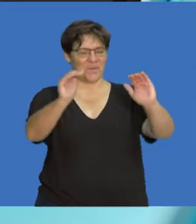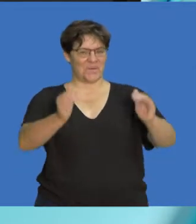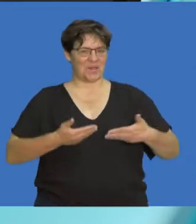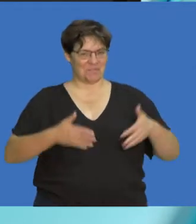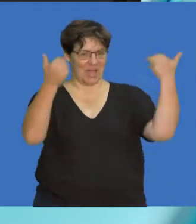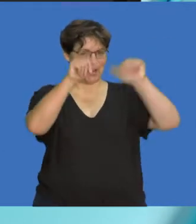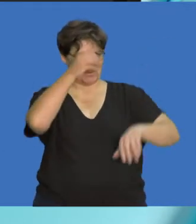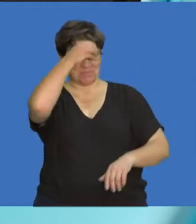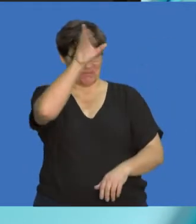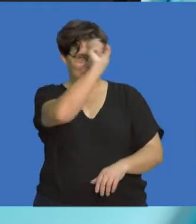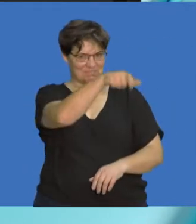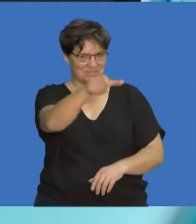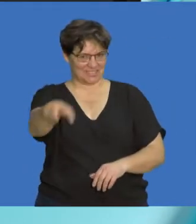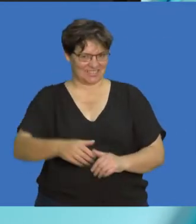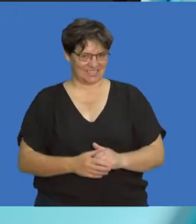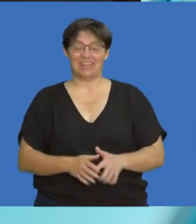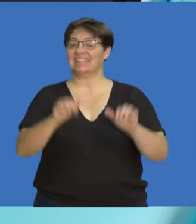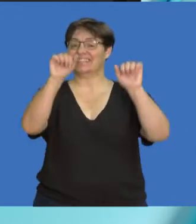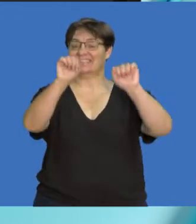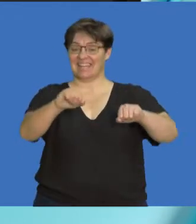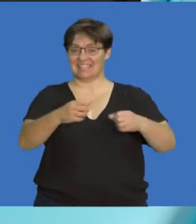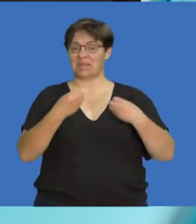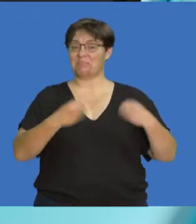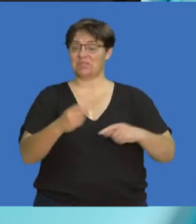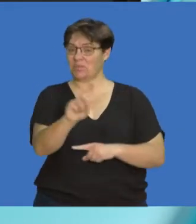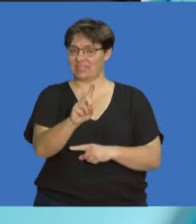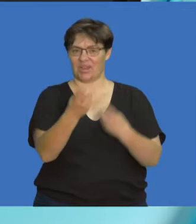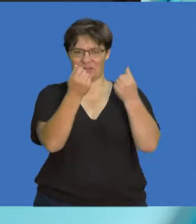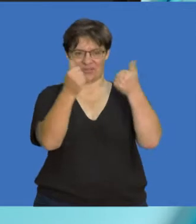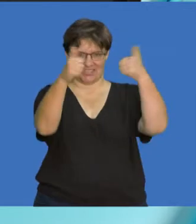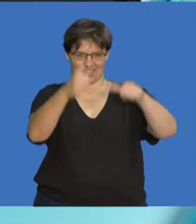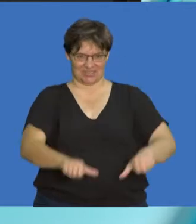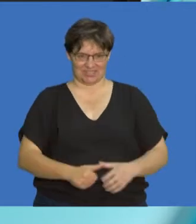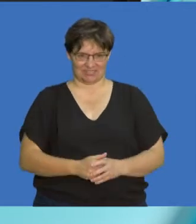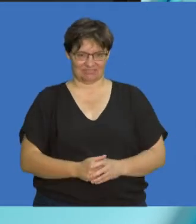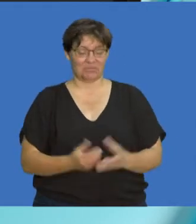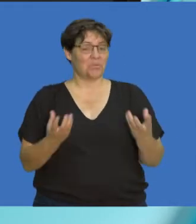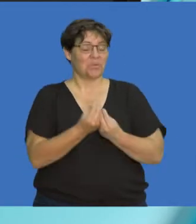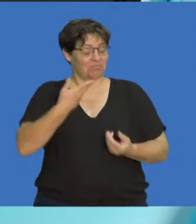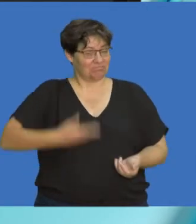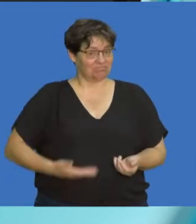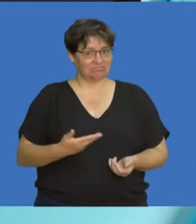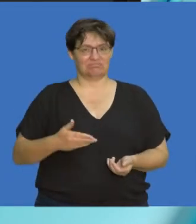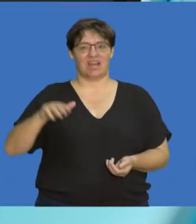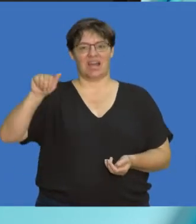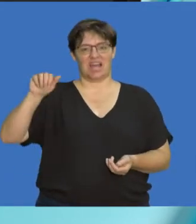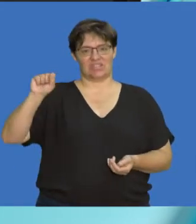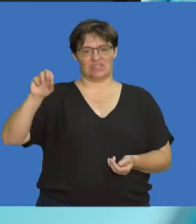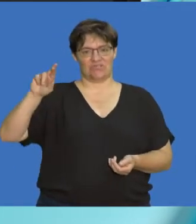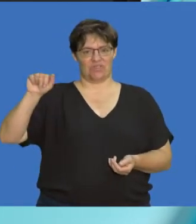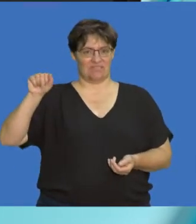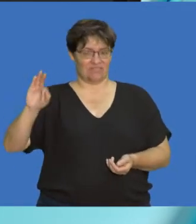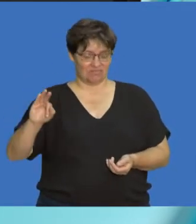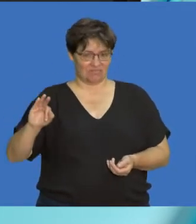accounting boffins. Yes, we are busy with cost accounting. You are with Ashraf Patel and my team.